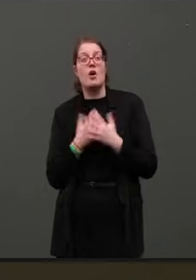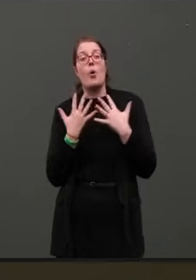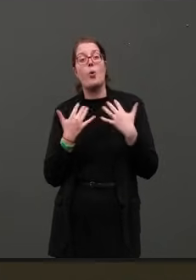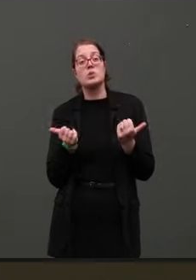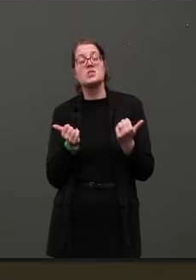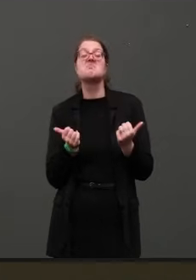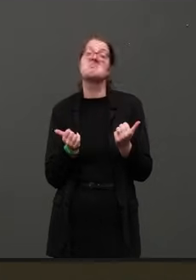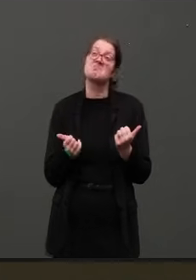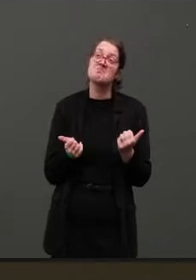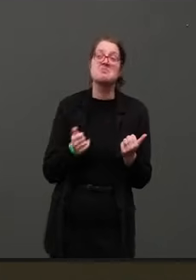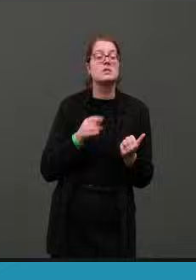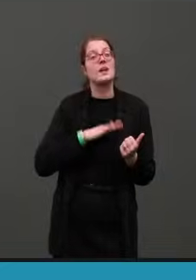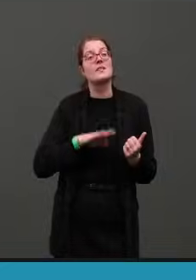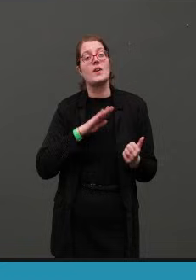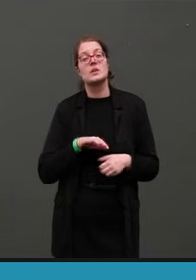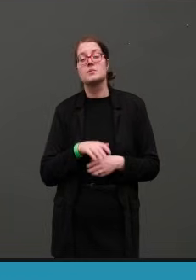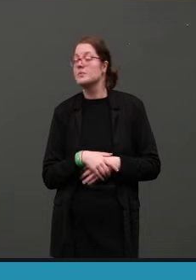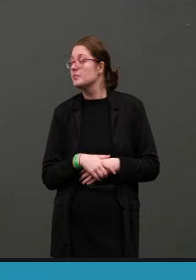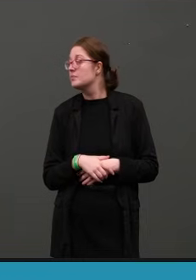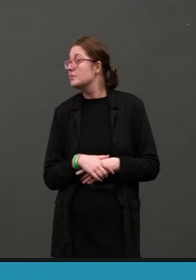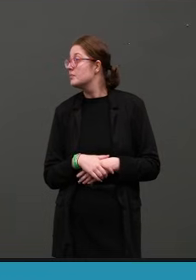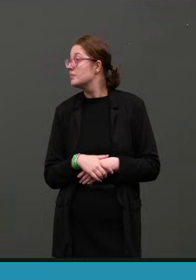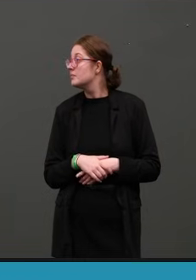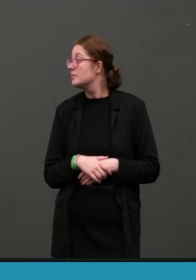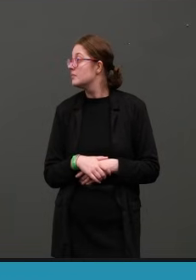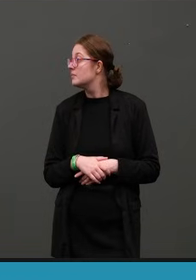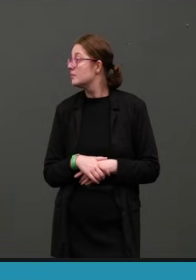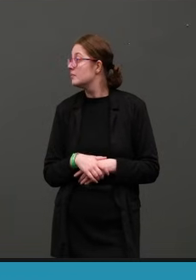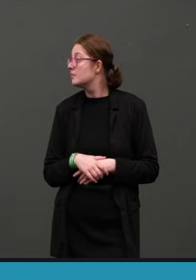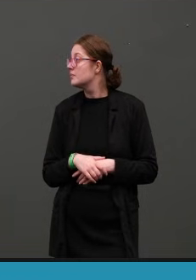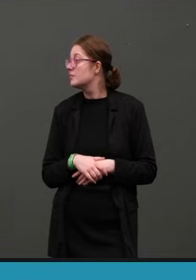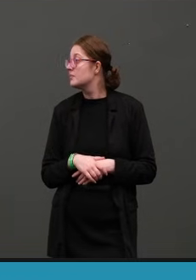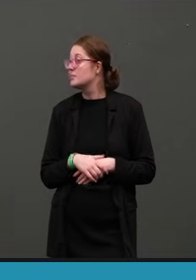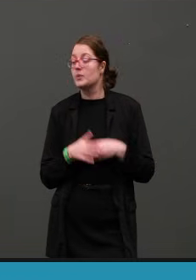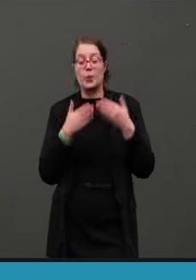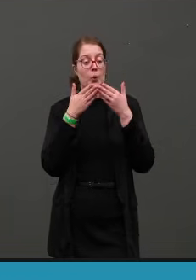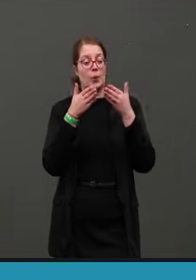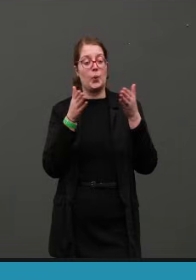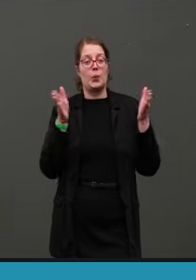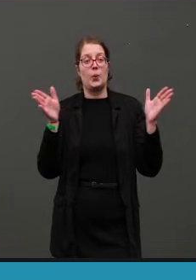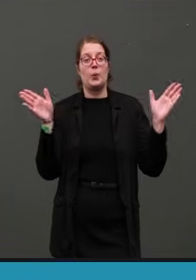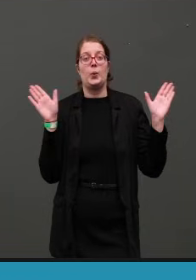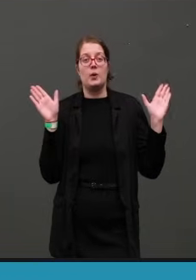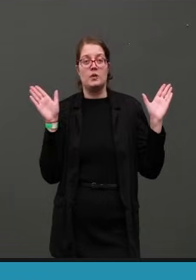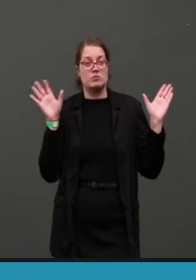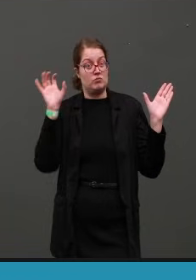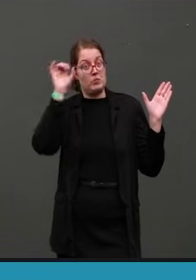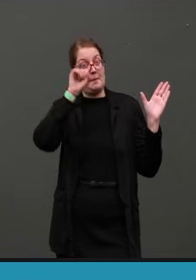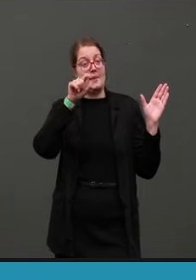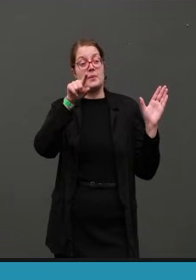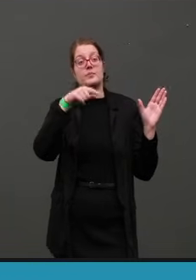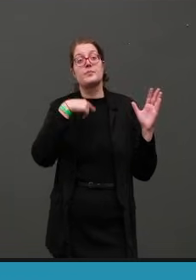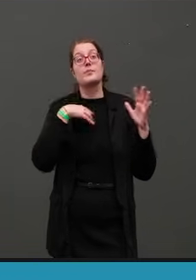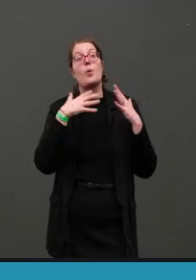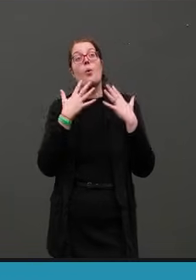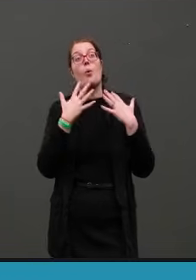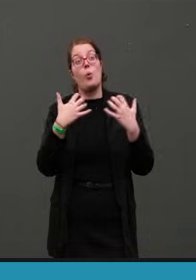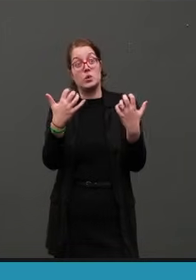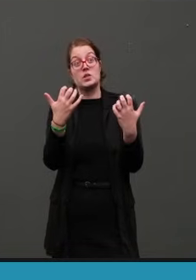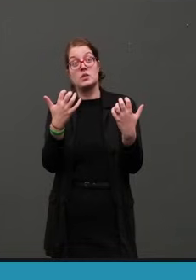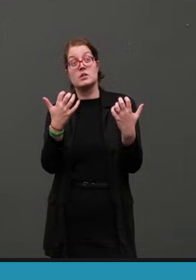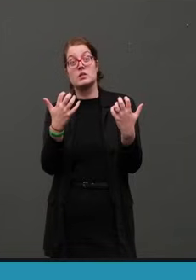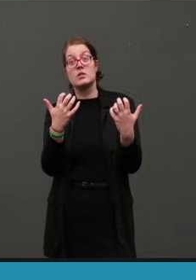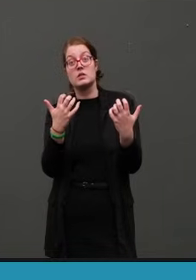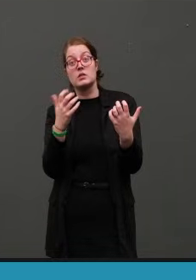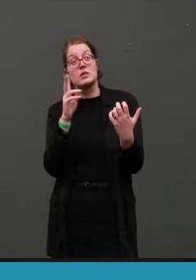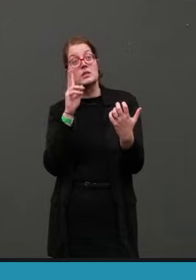satisfied. On a wider scale, what you must remember is that the audience will see everything in your story